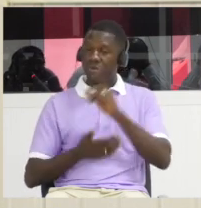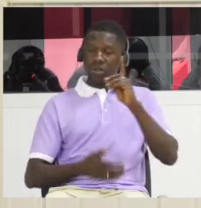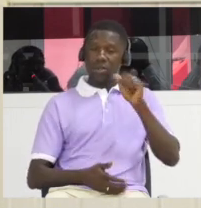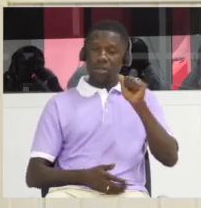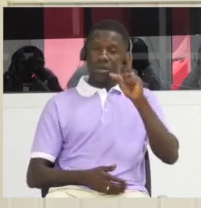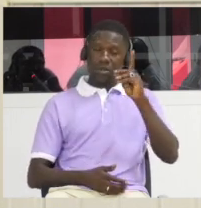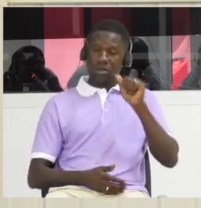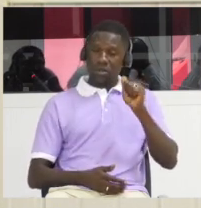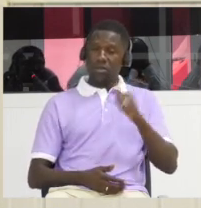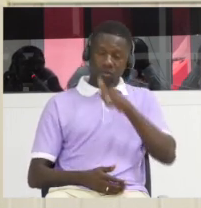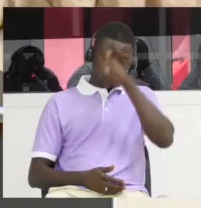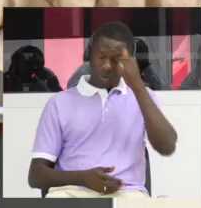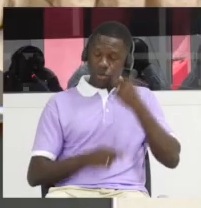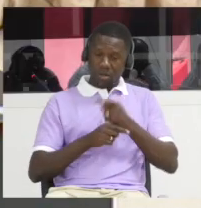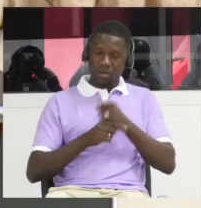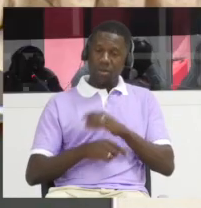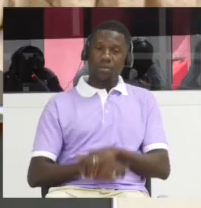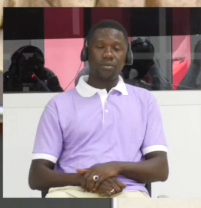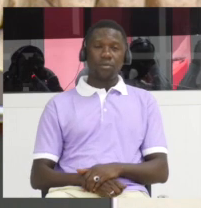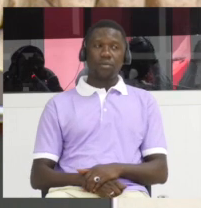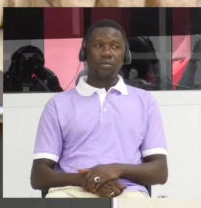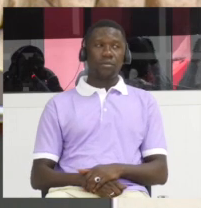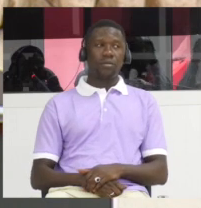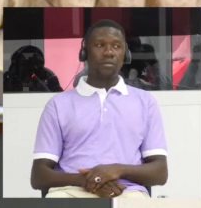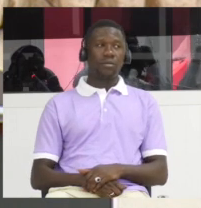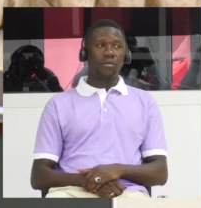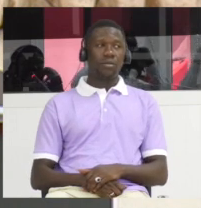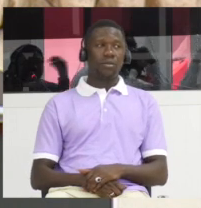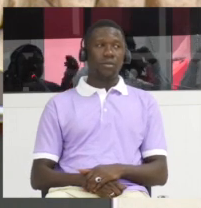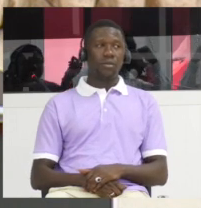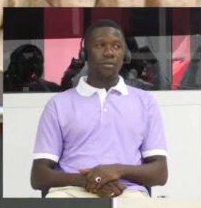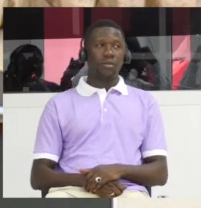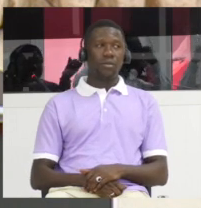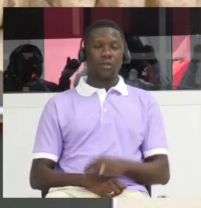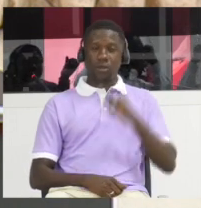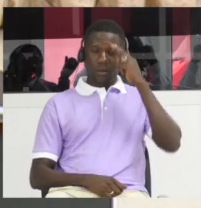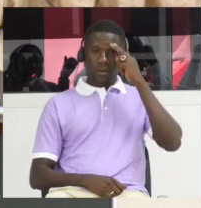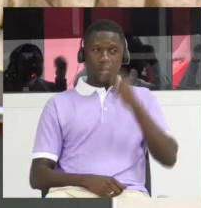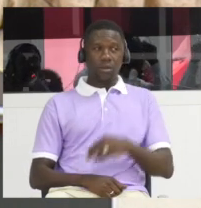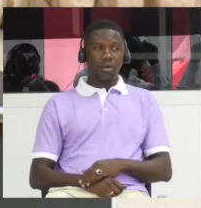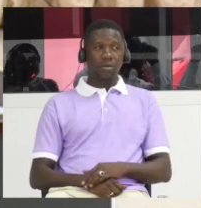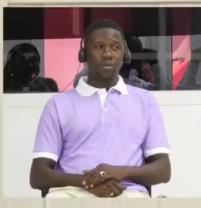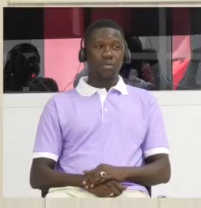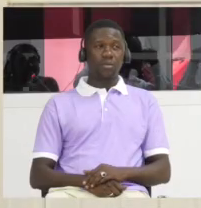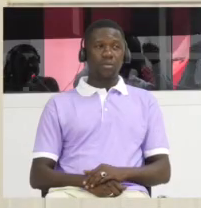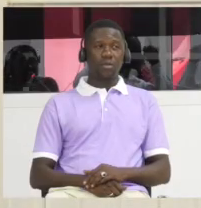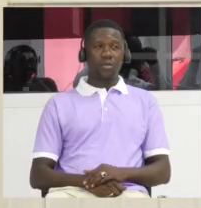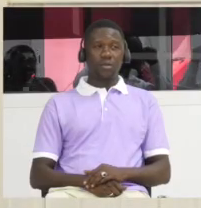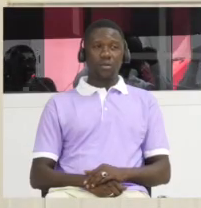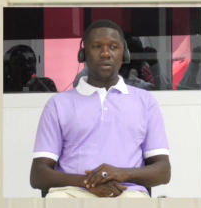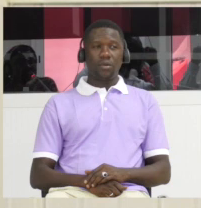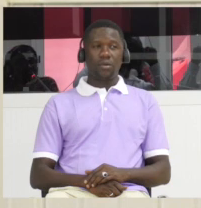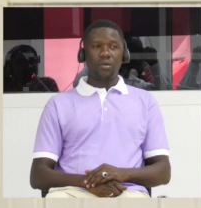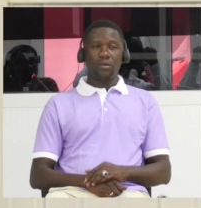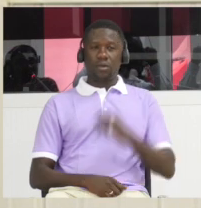Thank you very much, Ambassador. Do you have any concluding remarks to make? Oh, sorry. Commissioner,